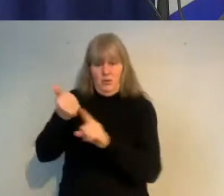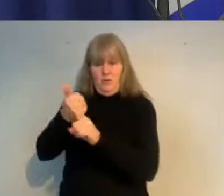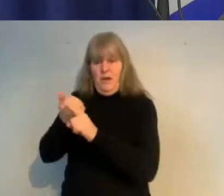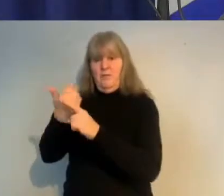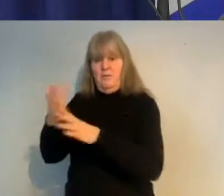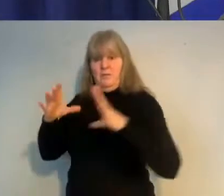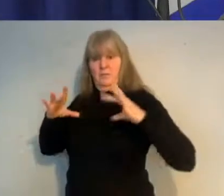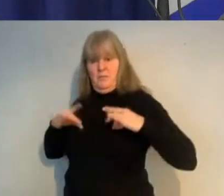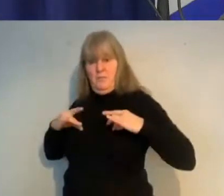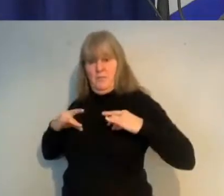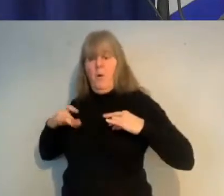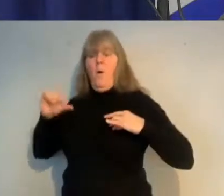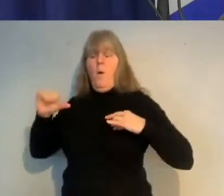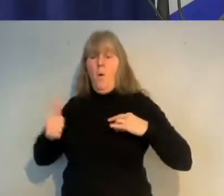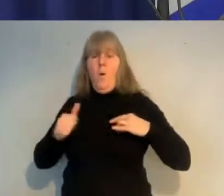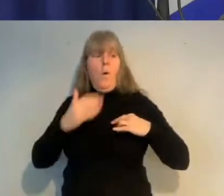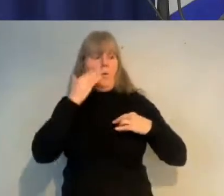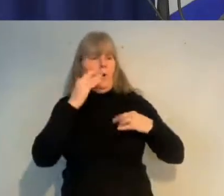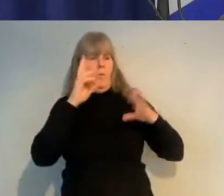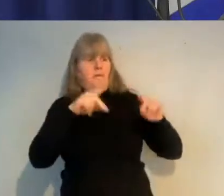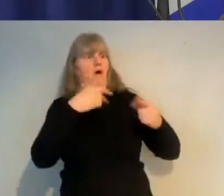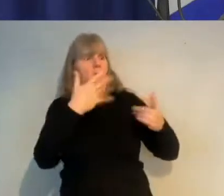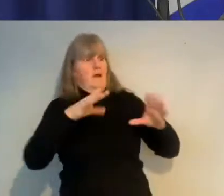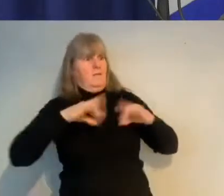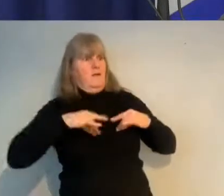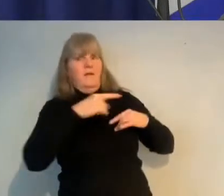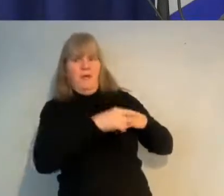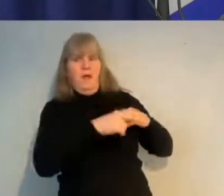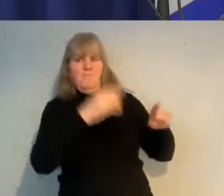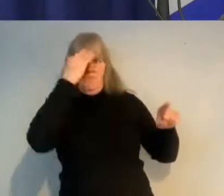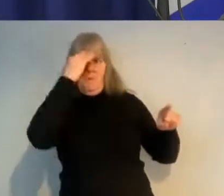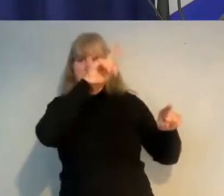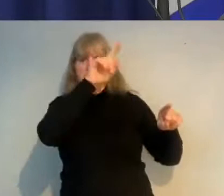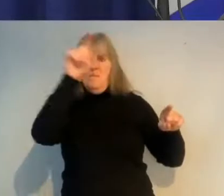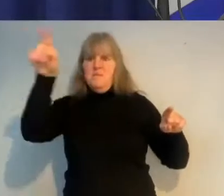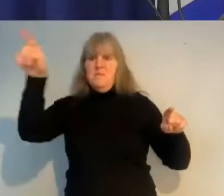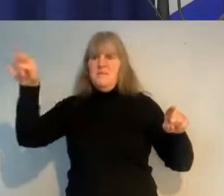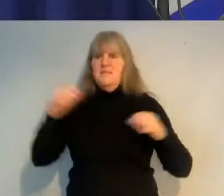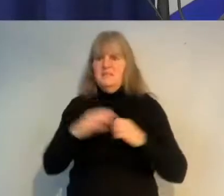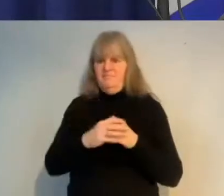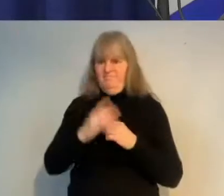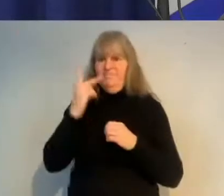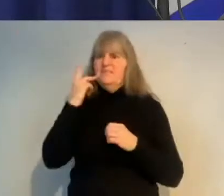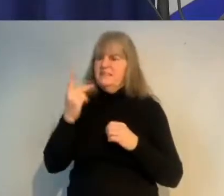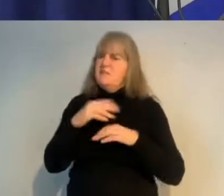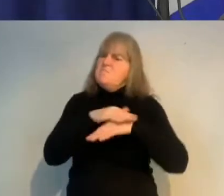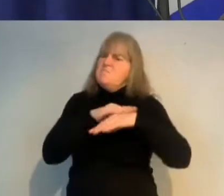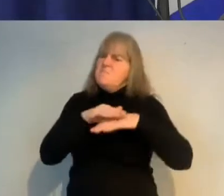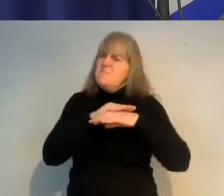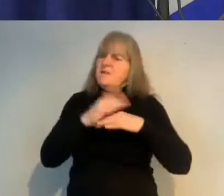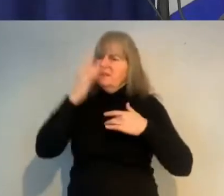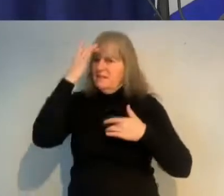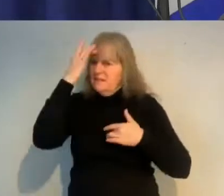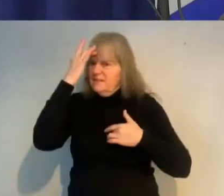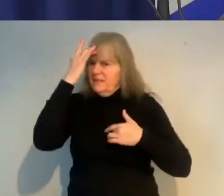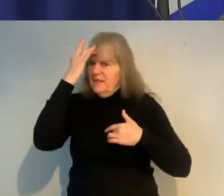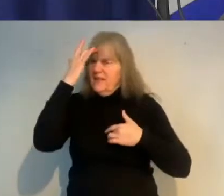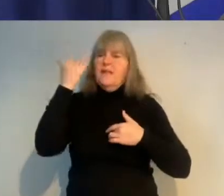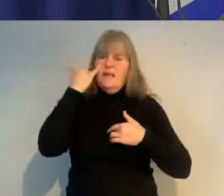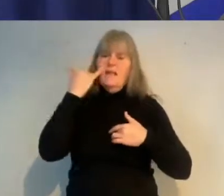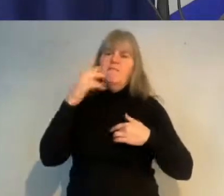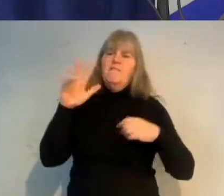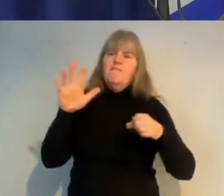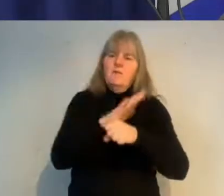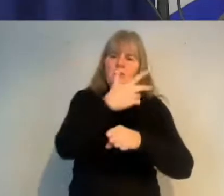for the first time knowing someone close to them who has been infected. We are seeing mild illness among those who are fully vaccinated, and